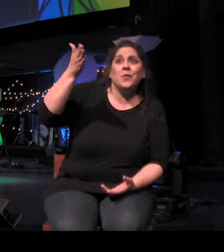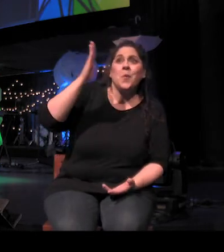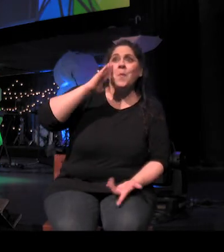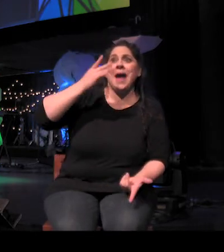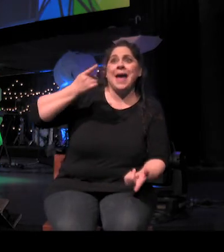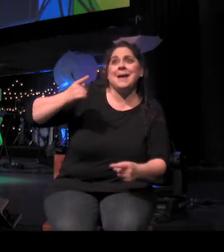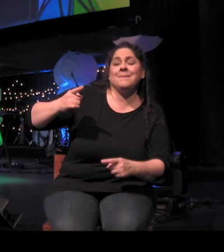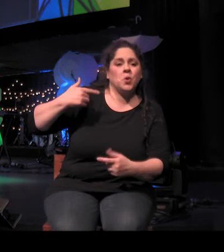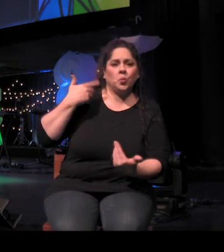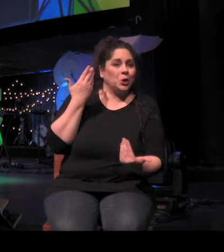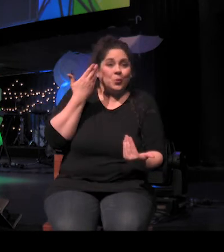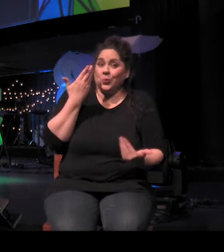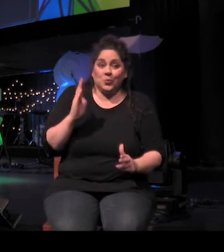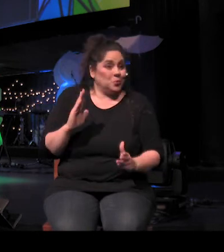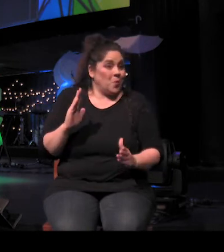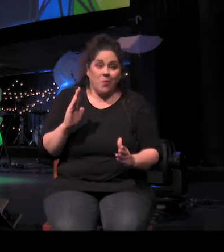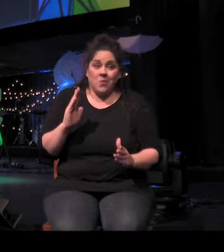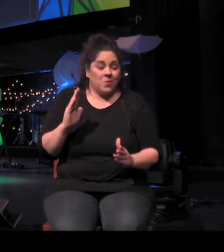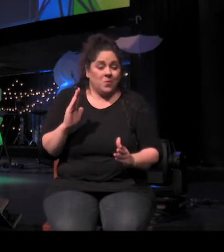future.